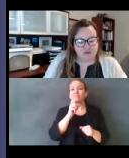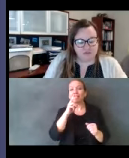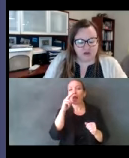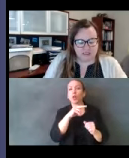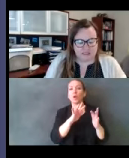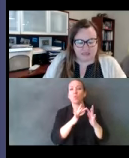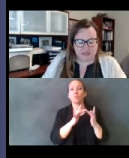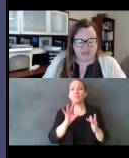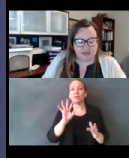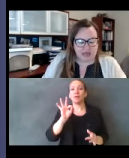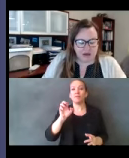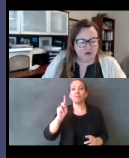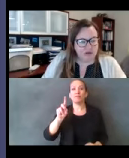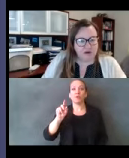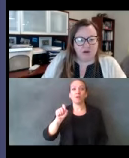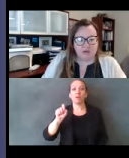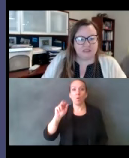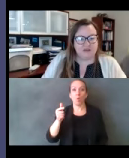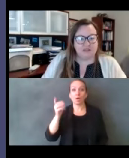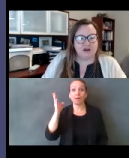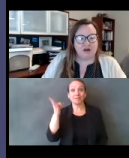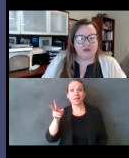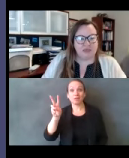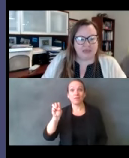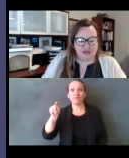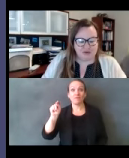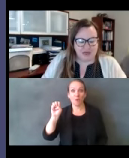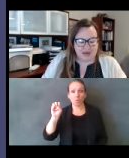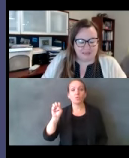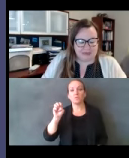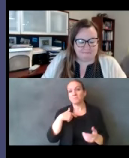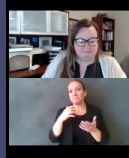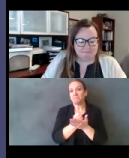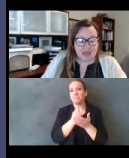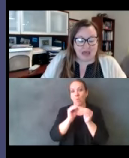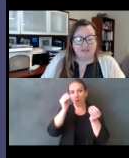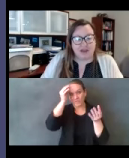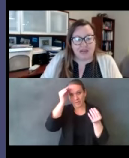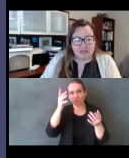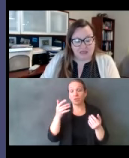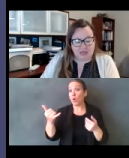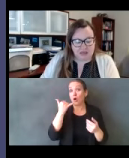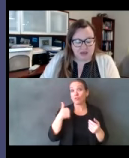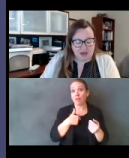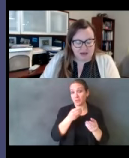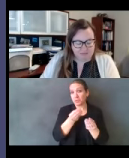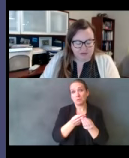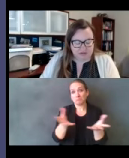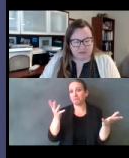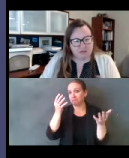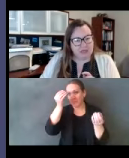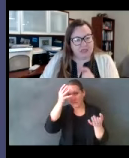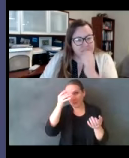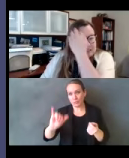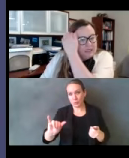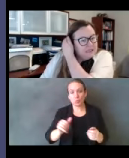freed.org/vote for more details on that, or you can always give us a call and we can get you connected. And finally,